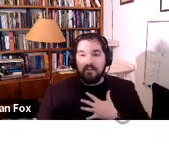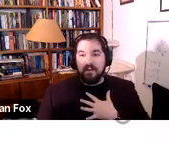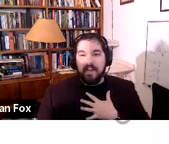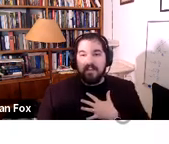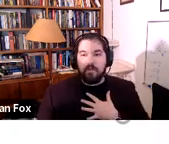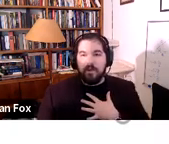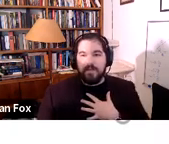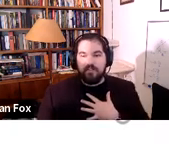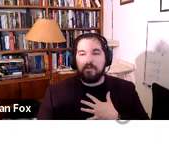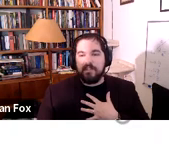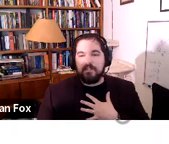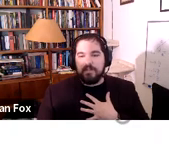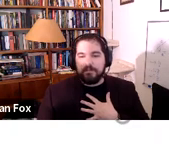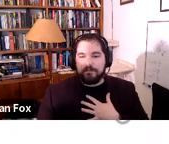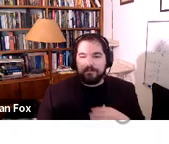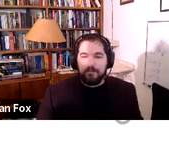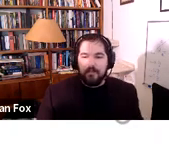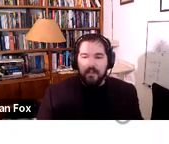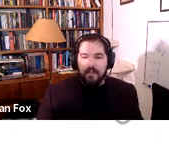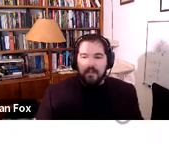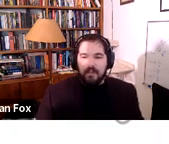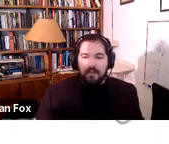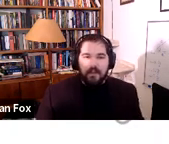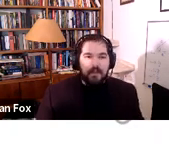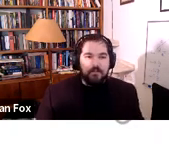love XR, and we want to make sure everyone can use it.